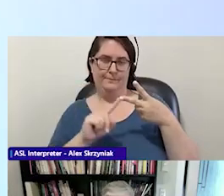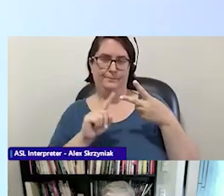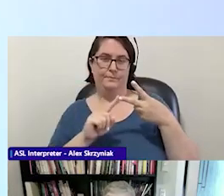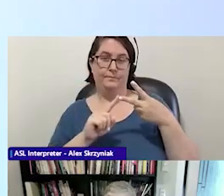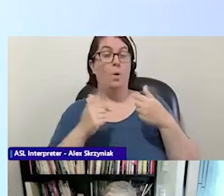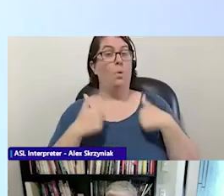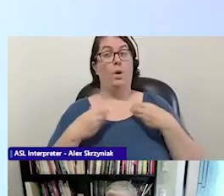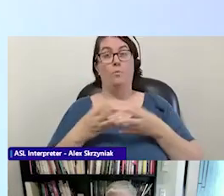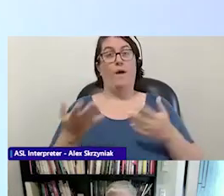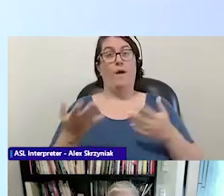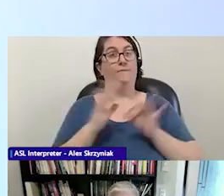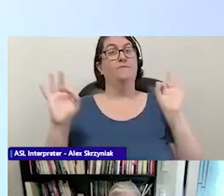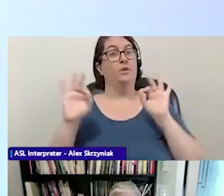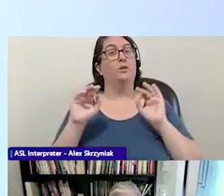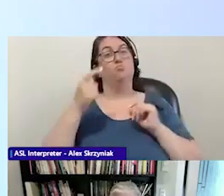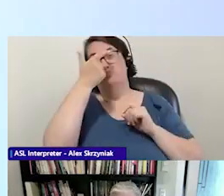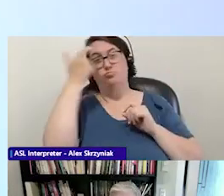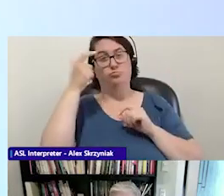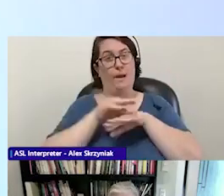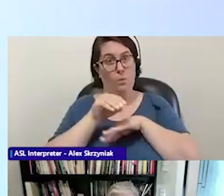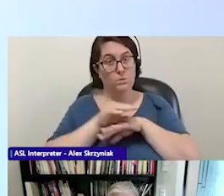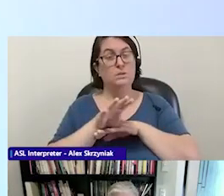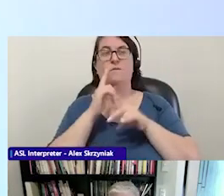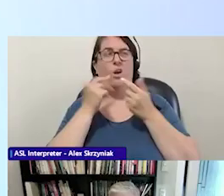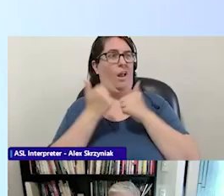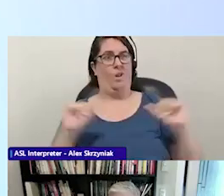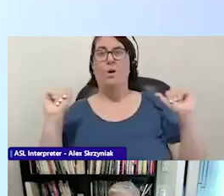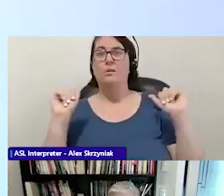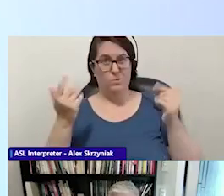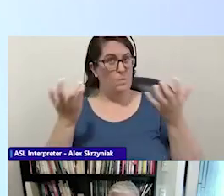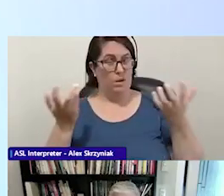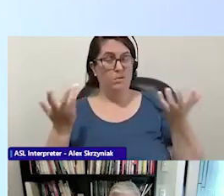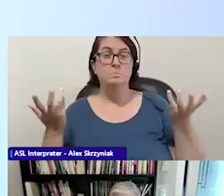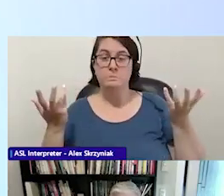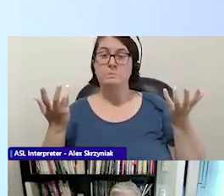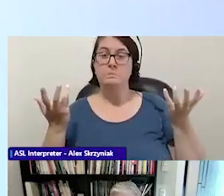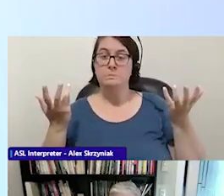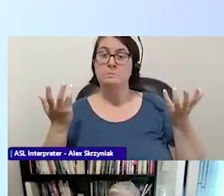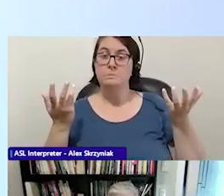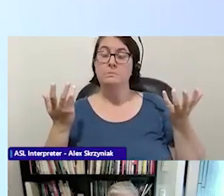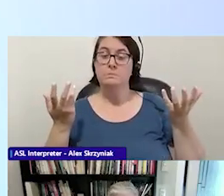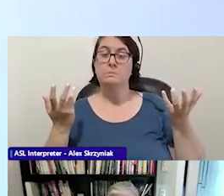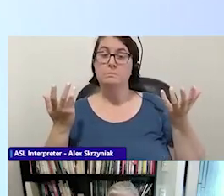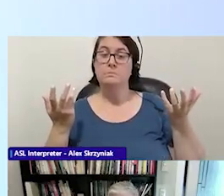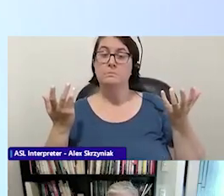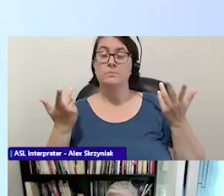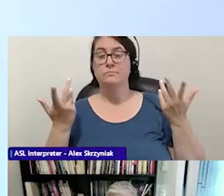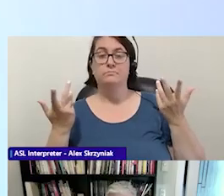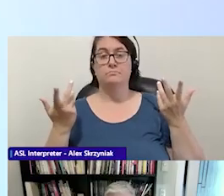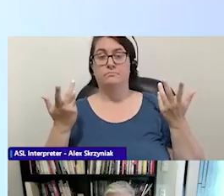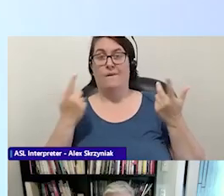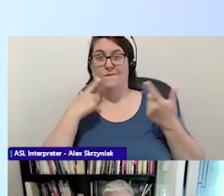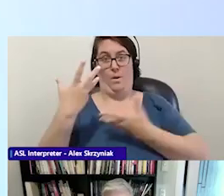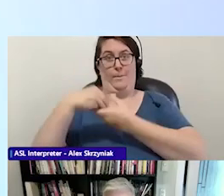free trauma counseling for anybody who wanted it in terms of our